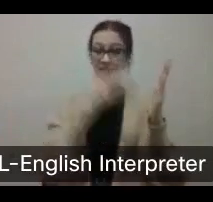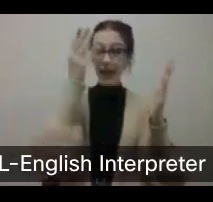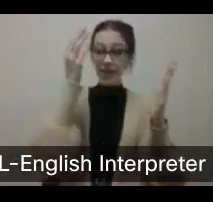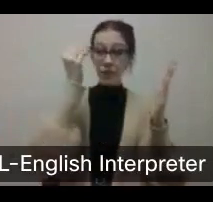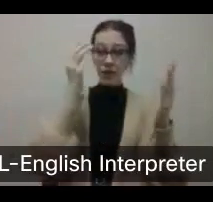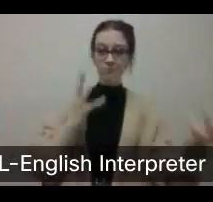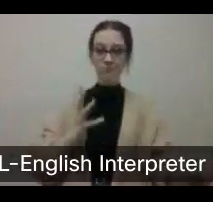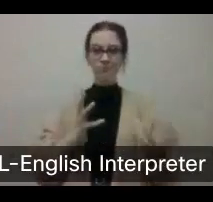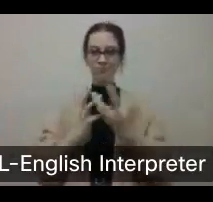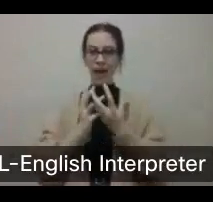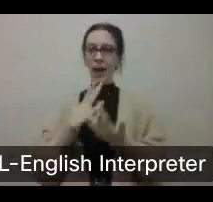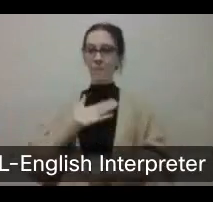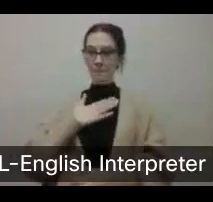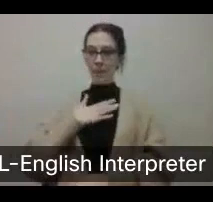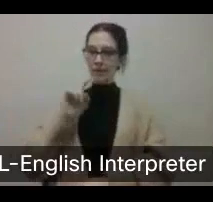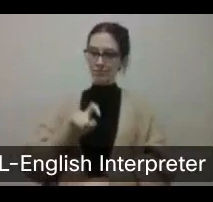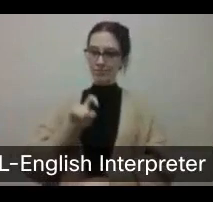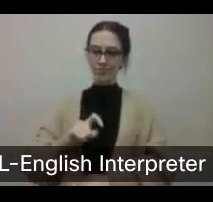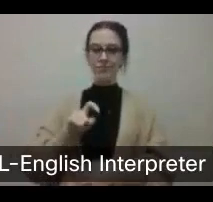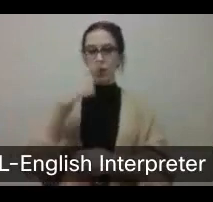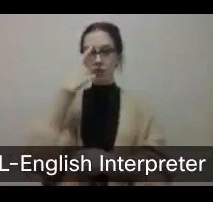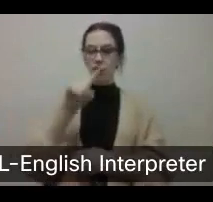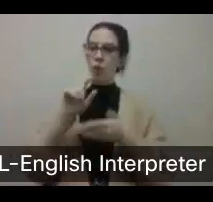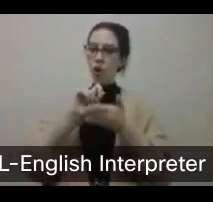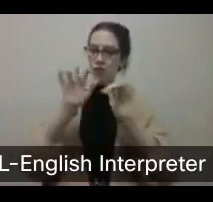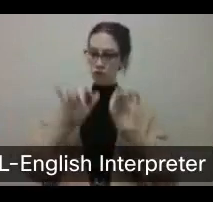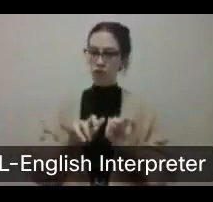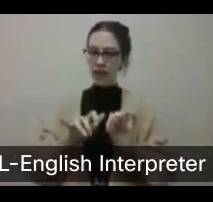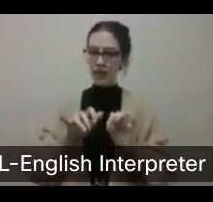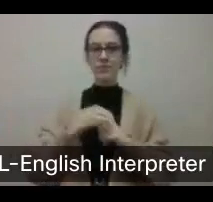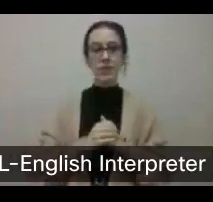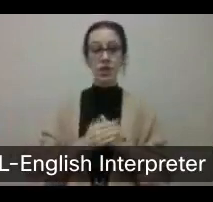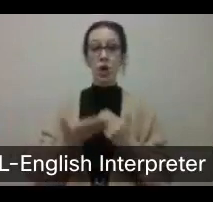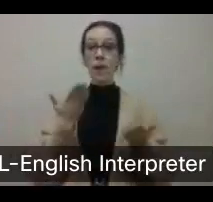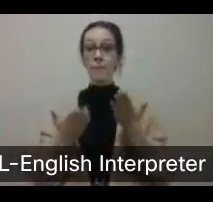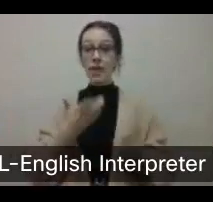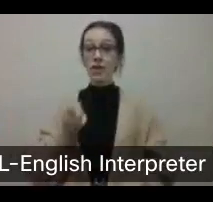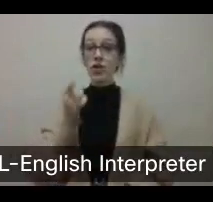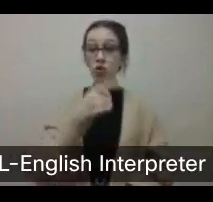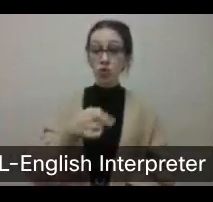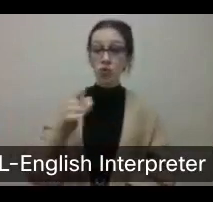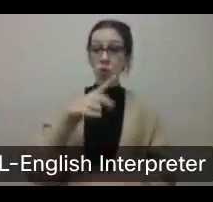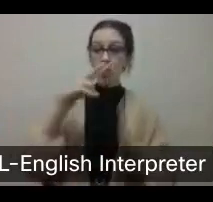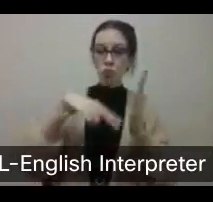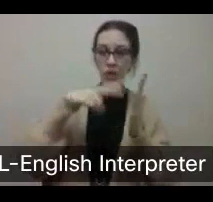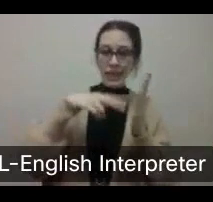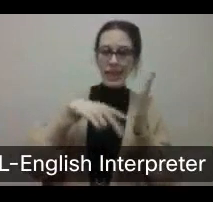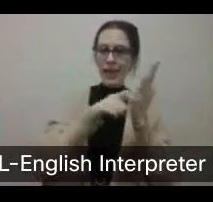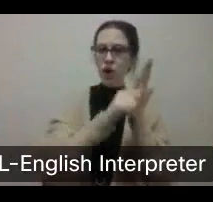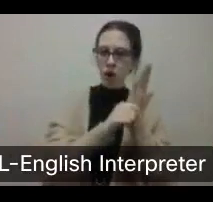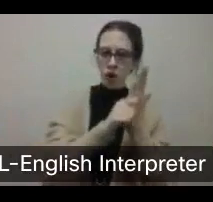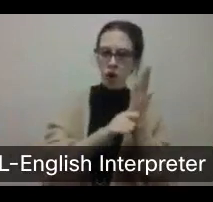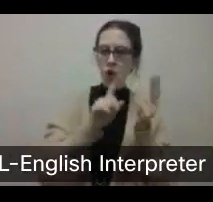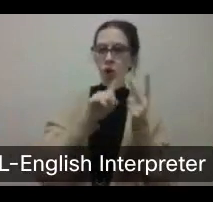an article or a website or a web page, and as you're reading it, you are determining what from this